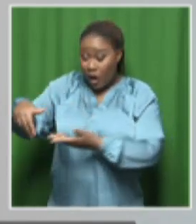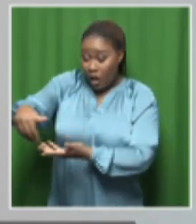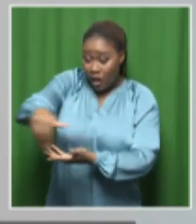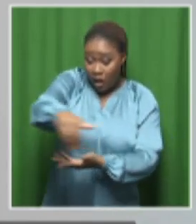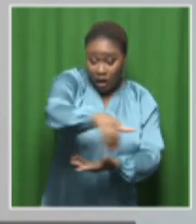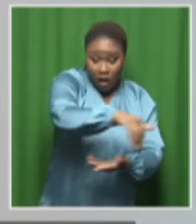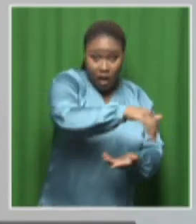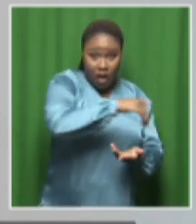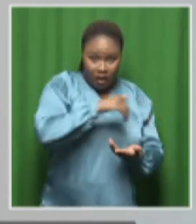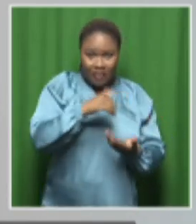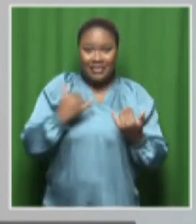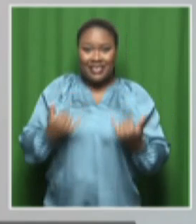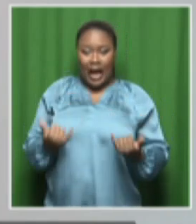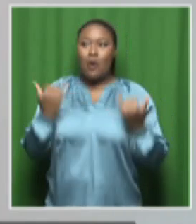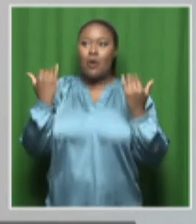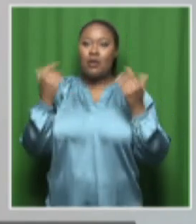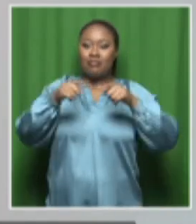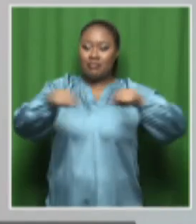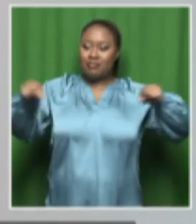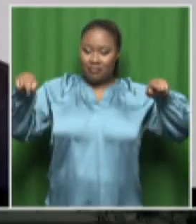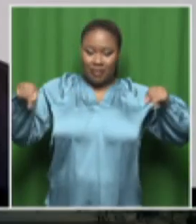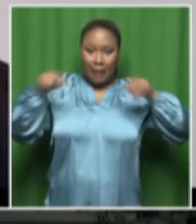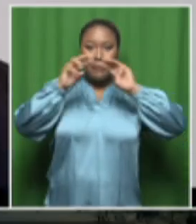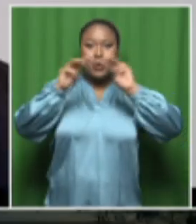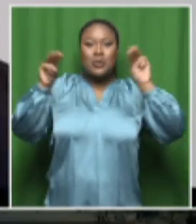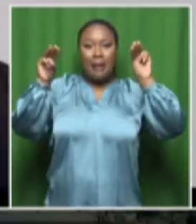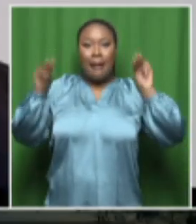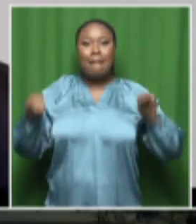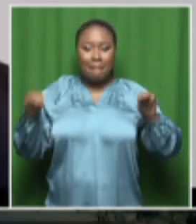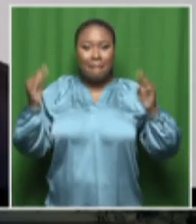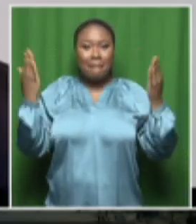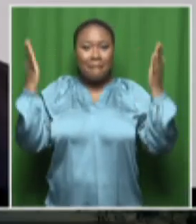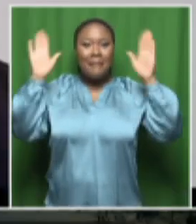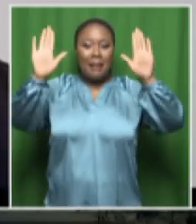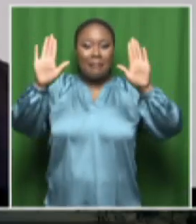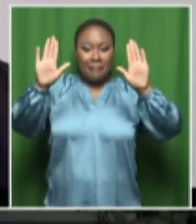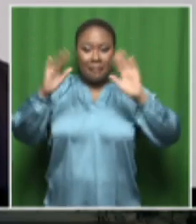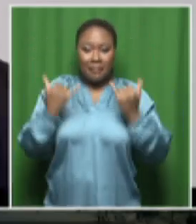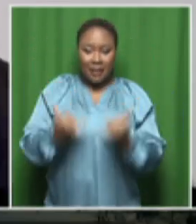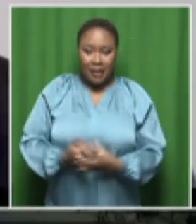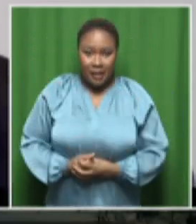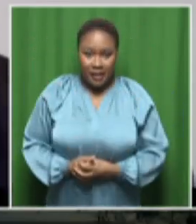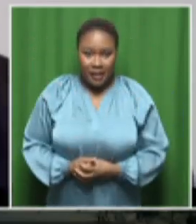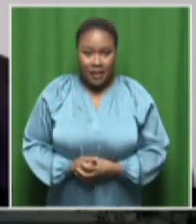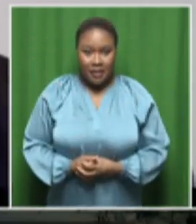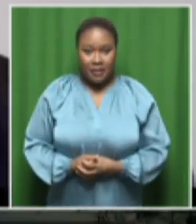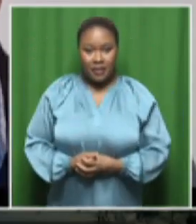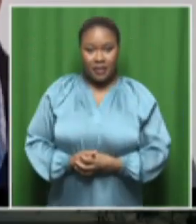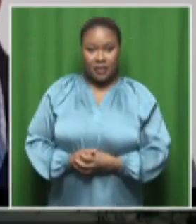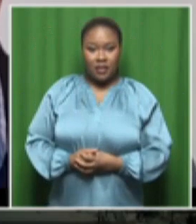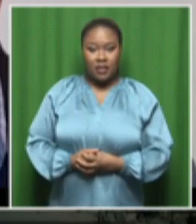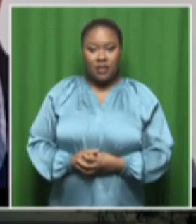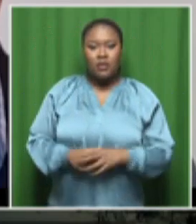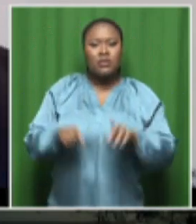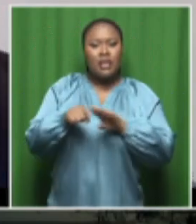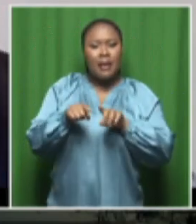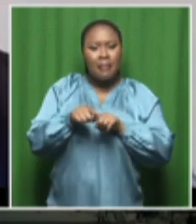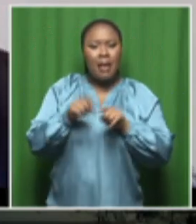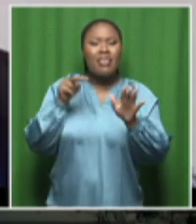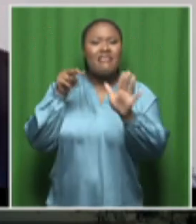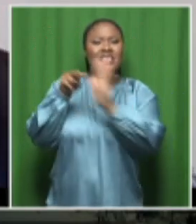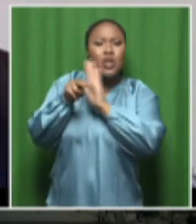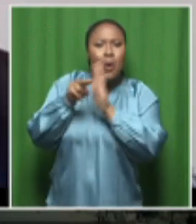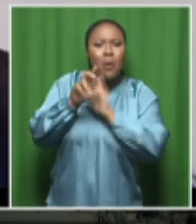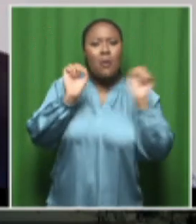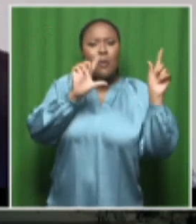on the exhibit here with us. Let's talk about the multimedia elements that sort of provide insights into the lifestyles